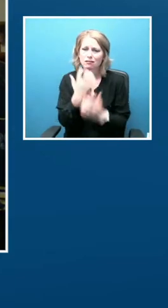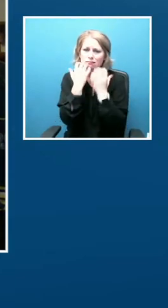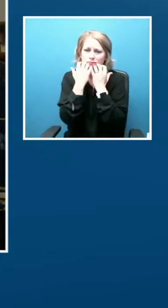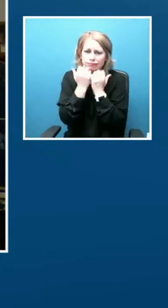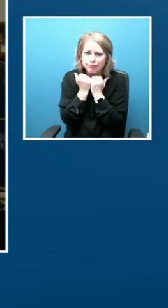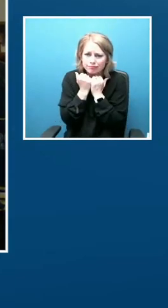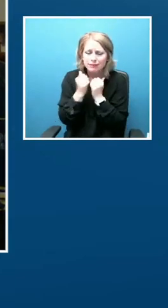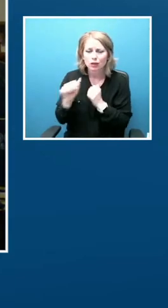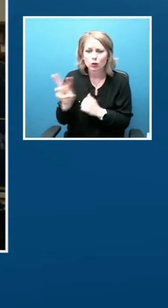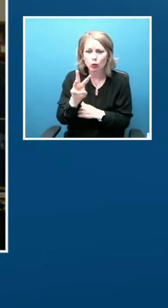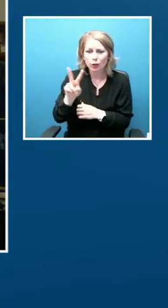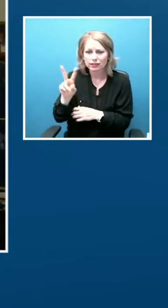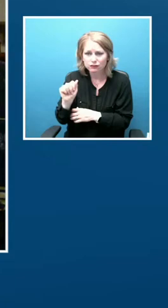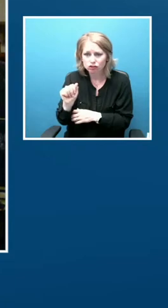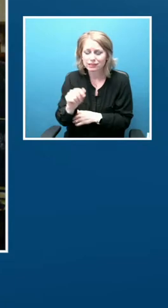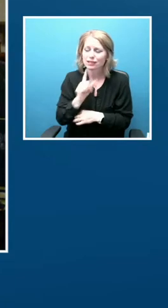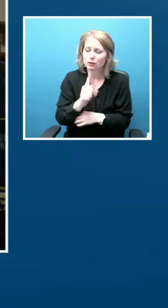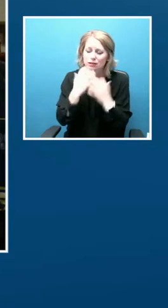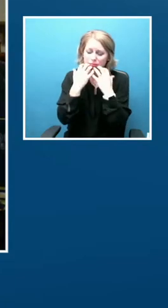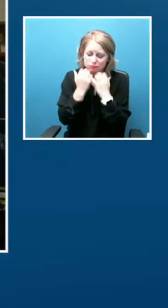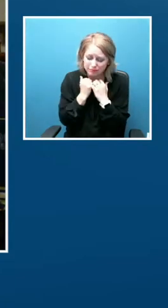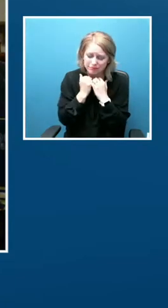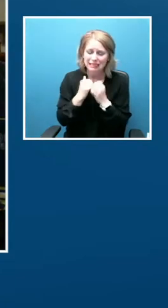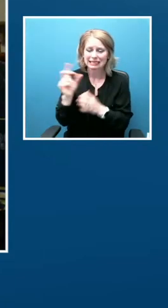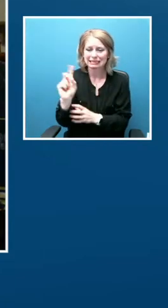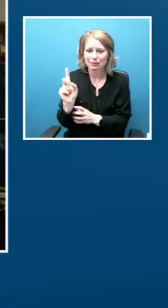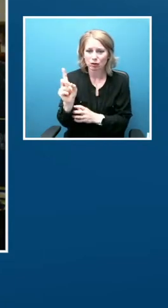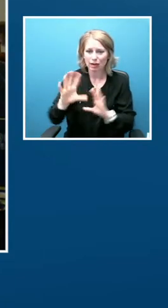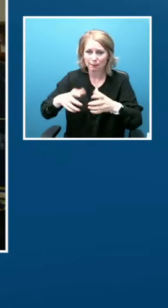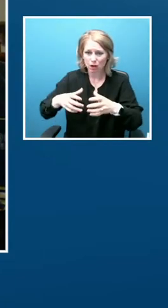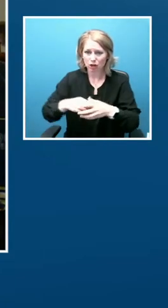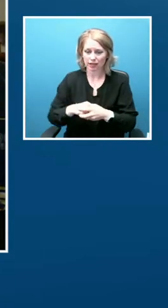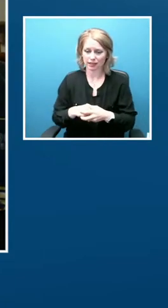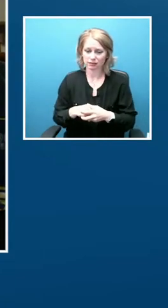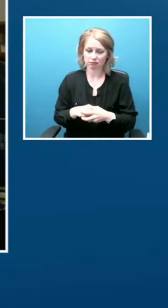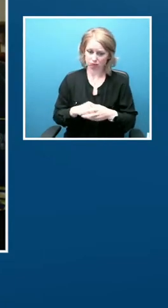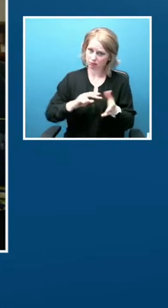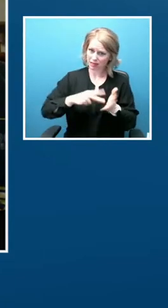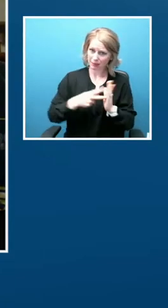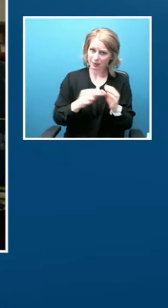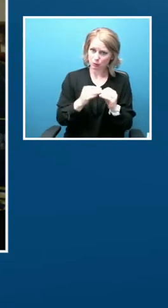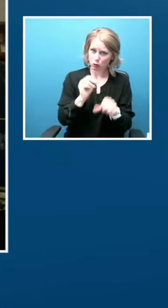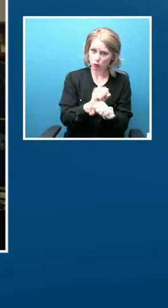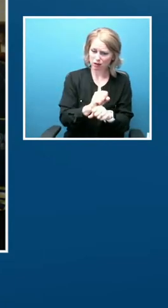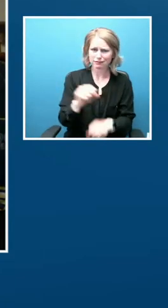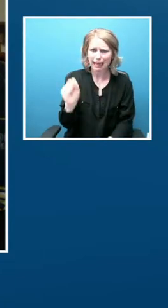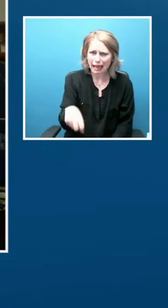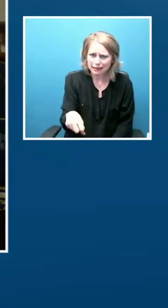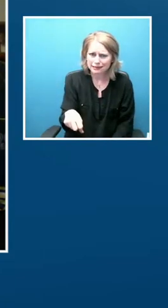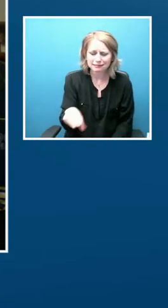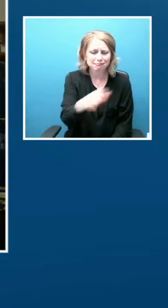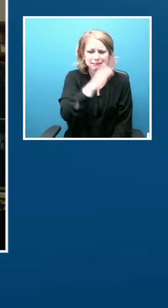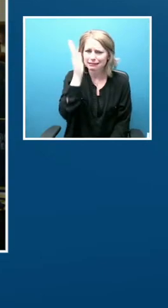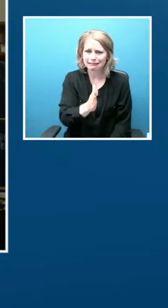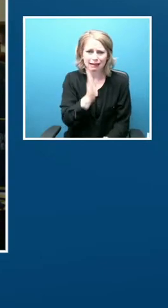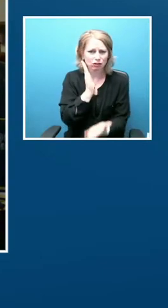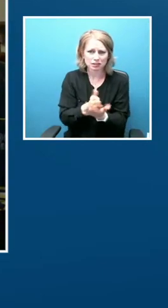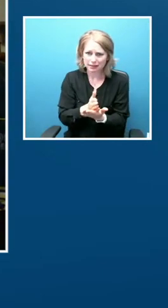and deeply about the Democratic Party. Is there more to do? Absolutely. It's nonstop and we're at it every